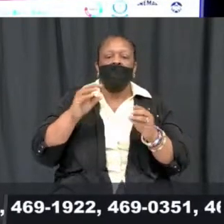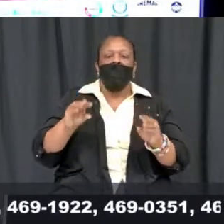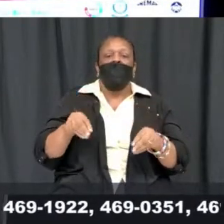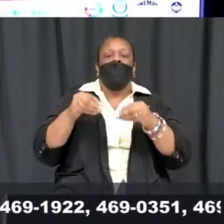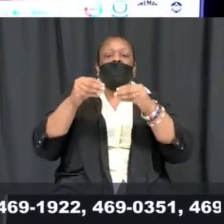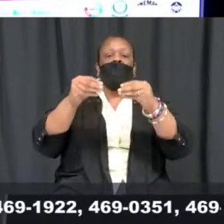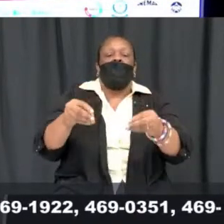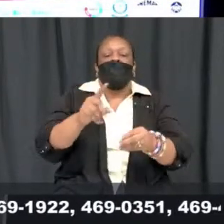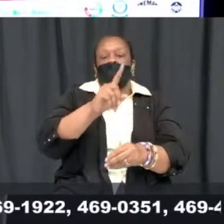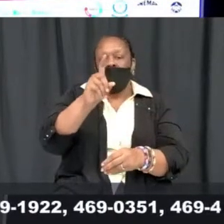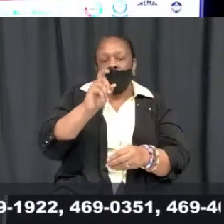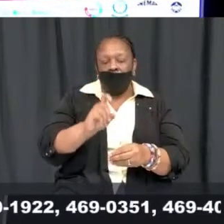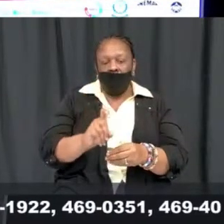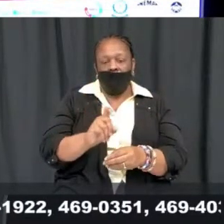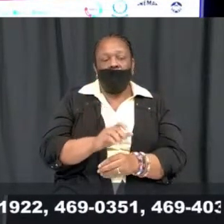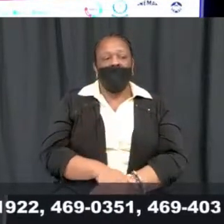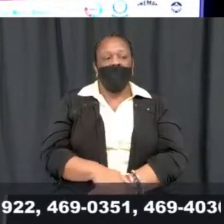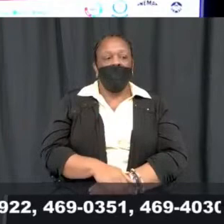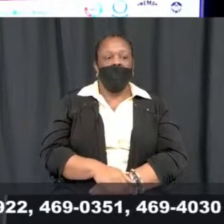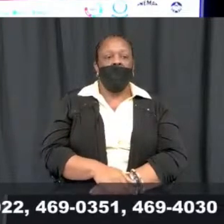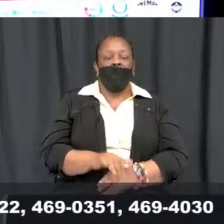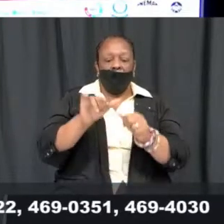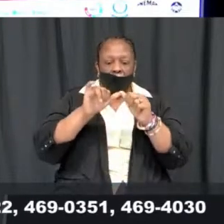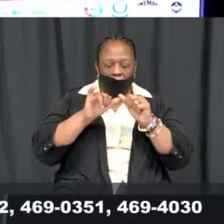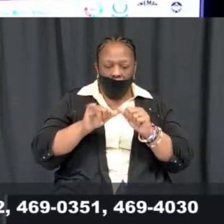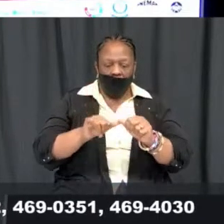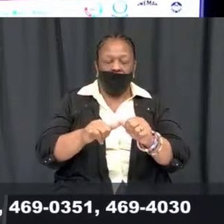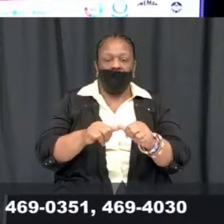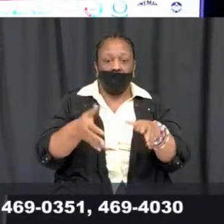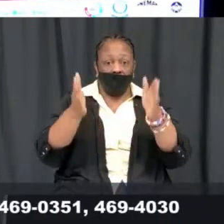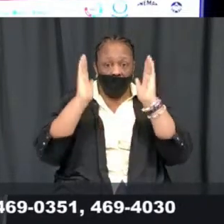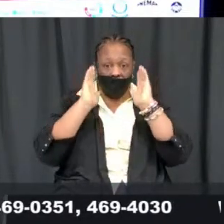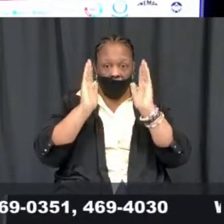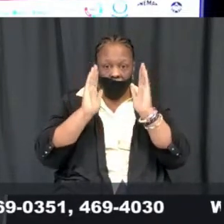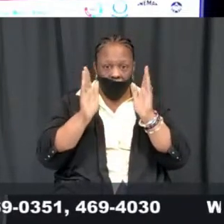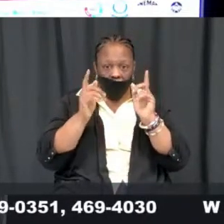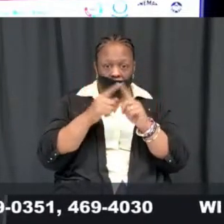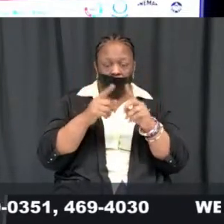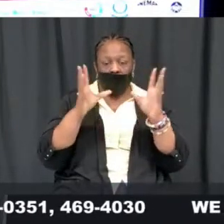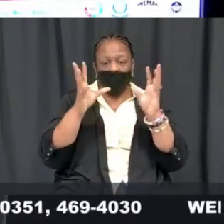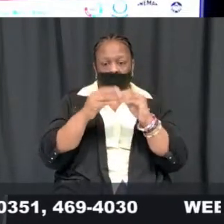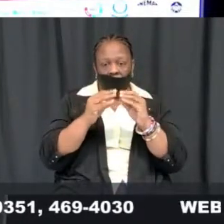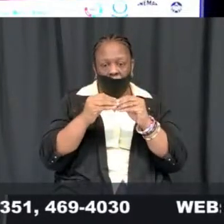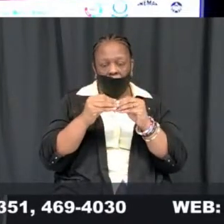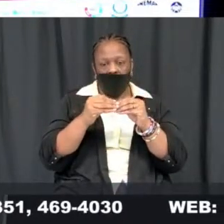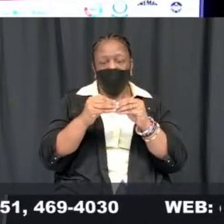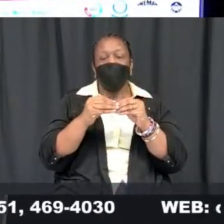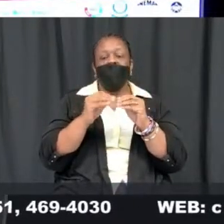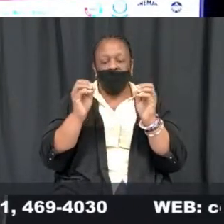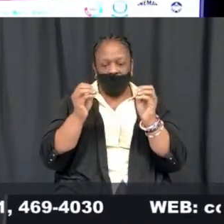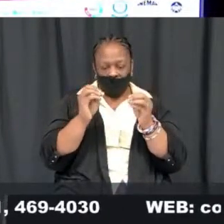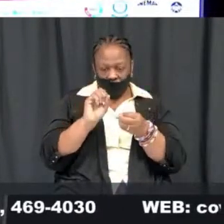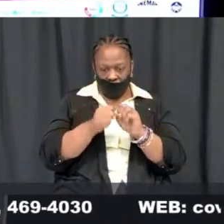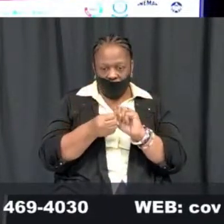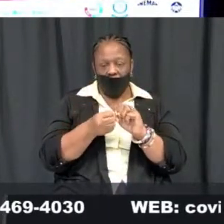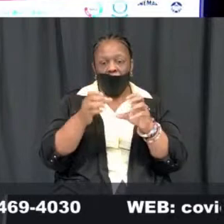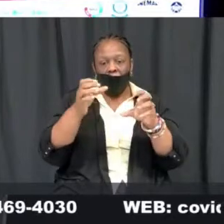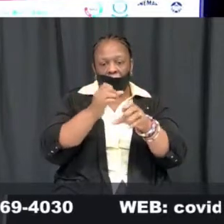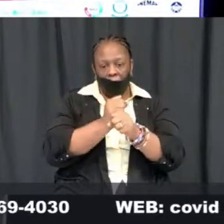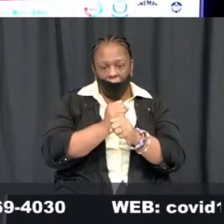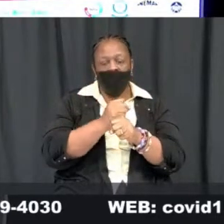show a keen interest in these press briefings so that they can be updated with